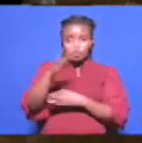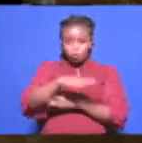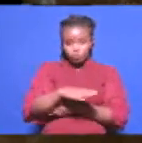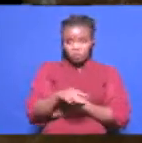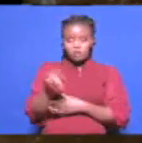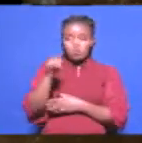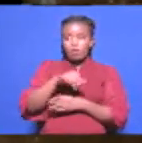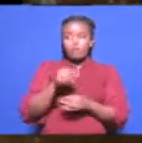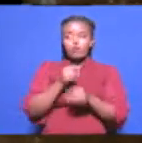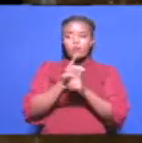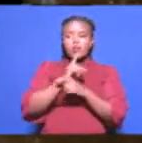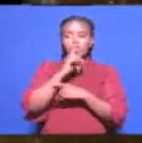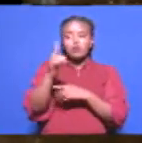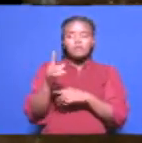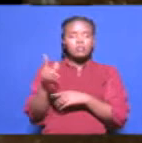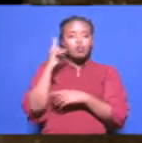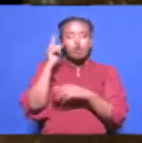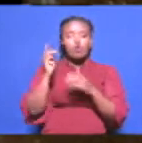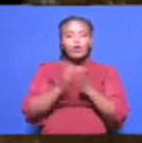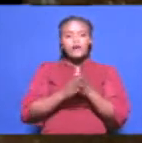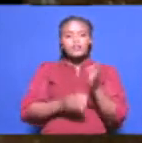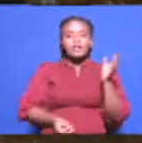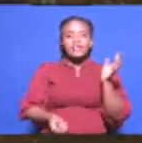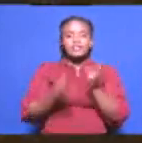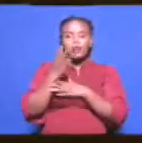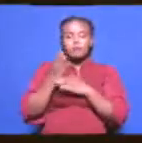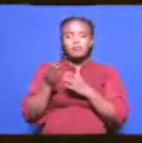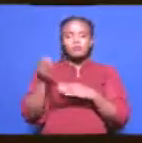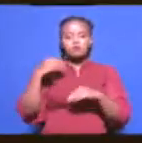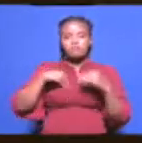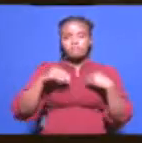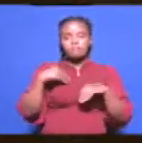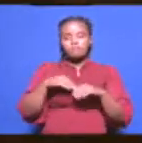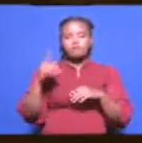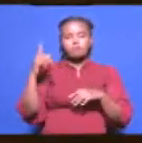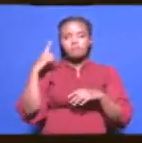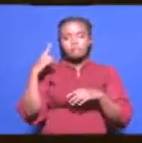law, we should establish the Anti-Corruption Act.